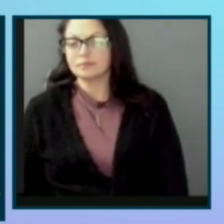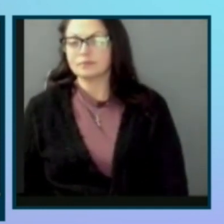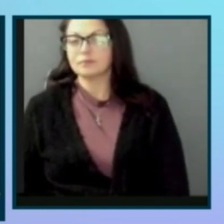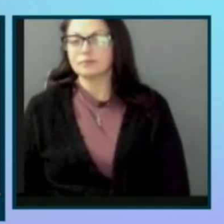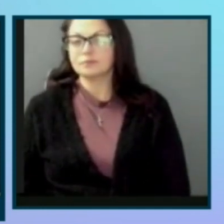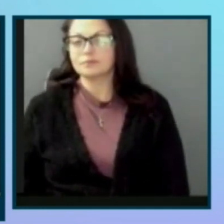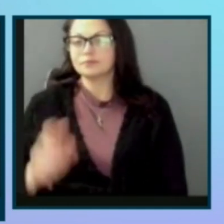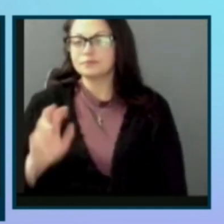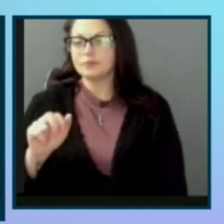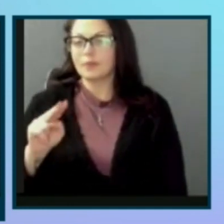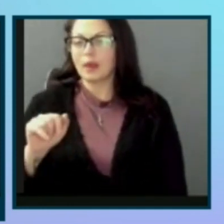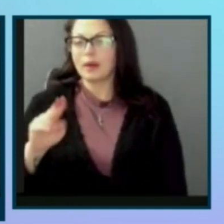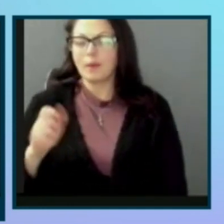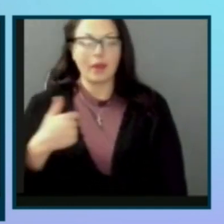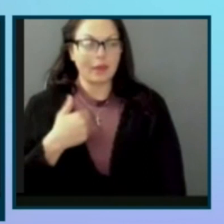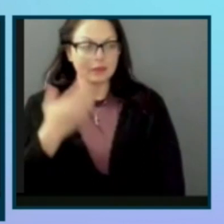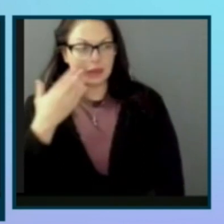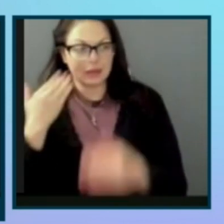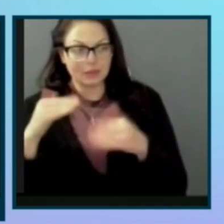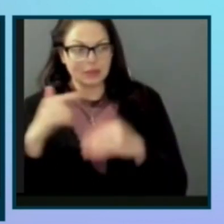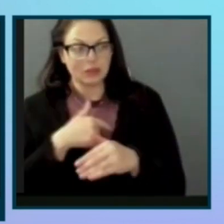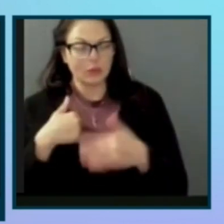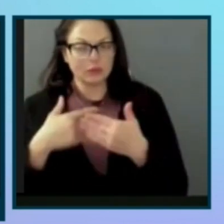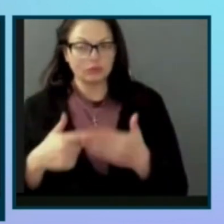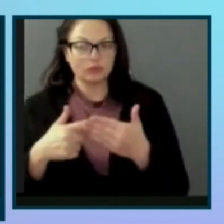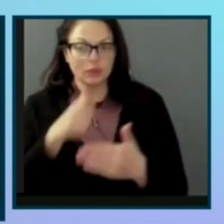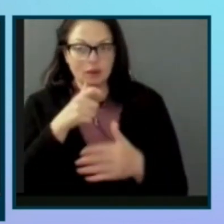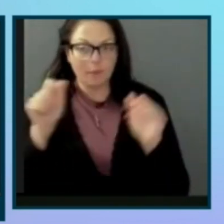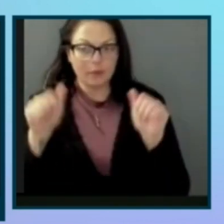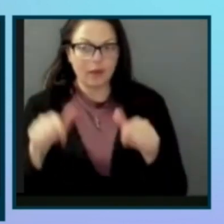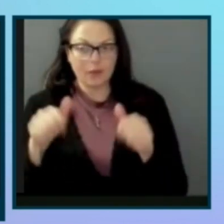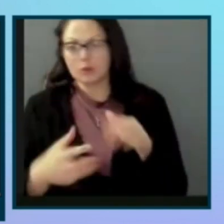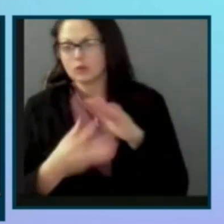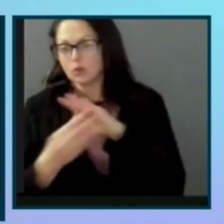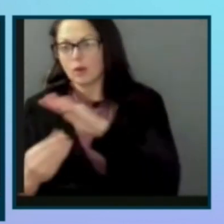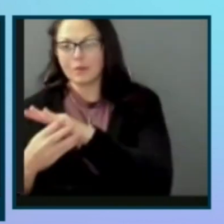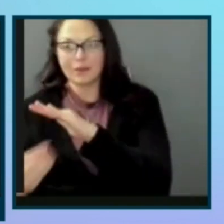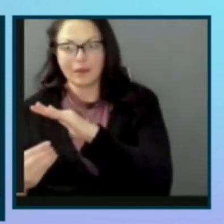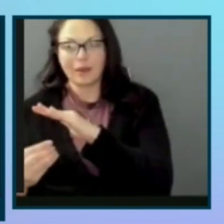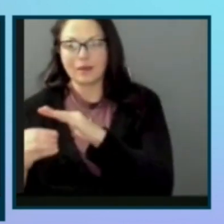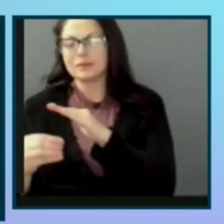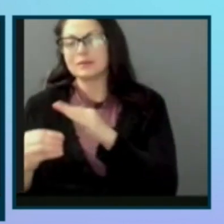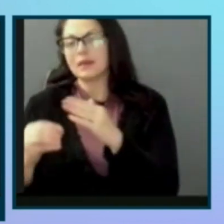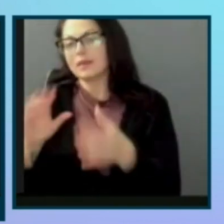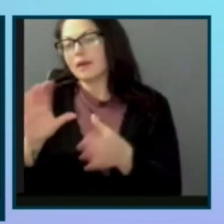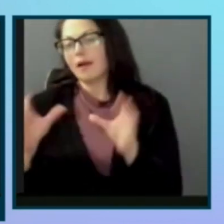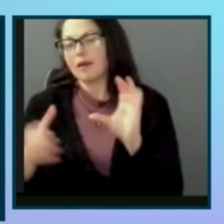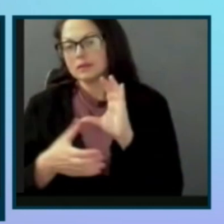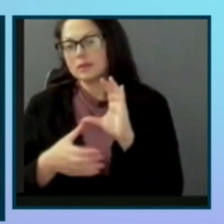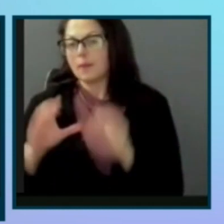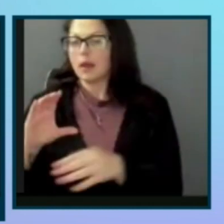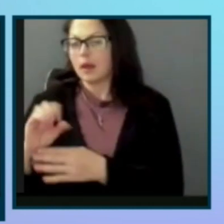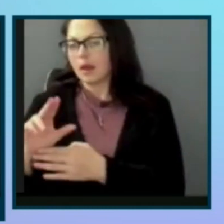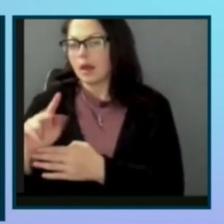I think a major limitation that we've talked about is just not being able to replicate those custom settings of a screen reader, and we